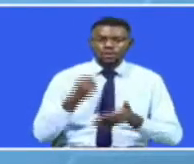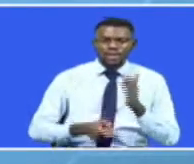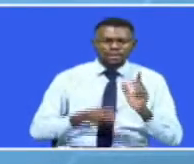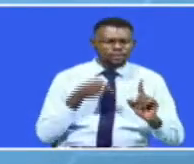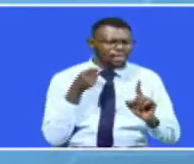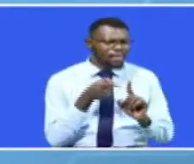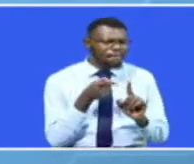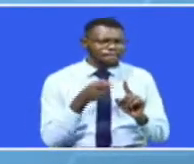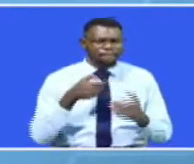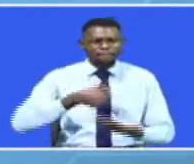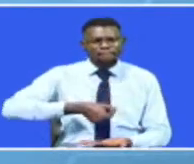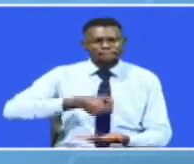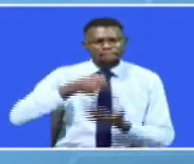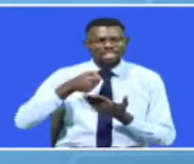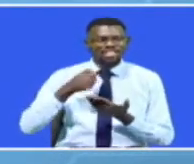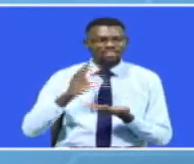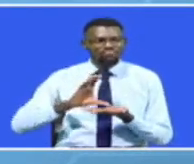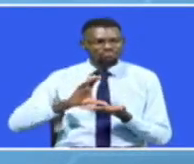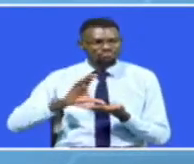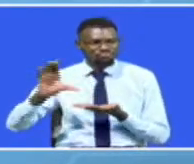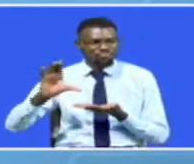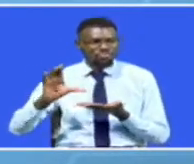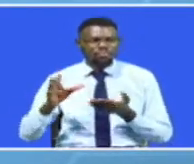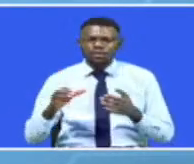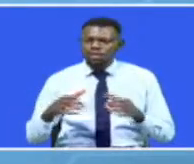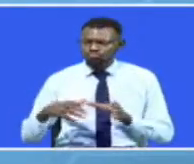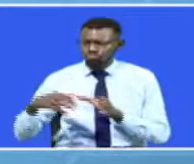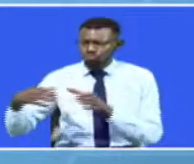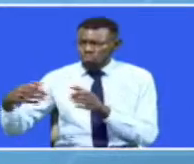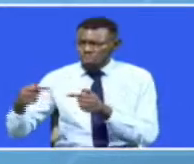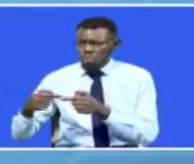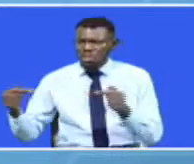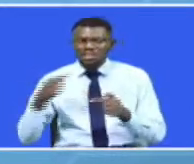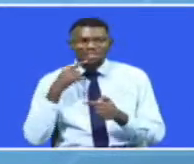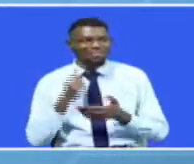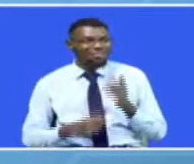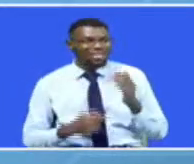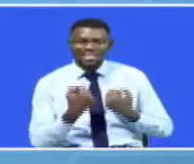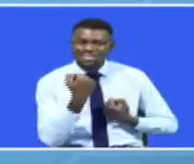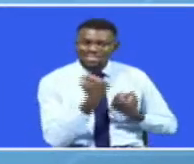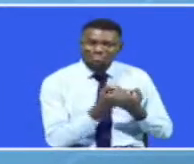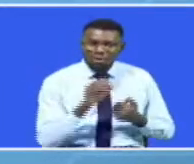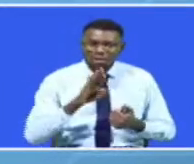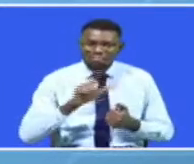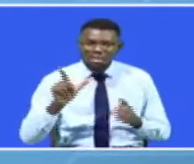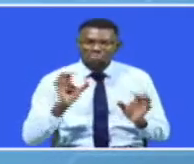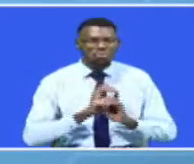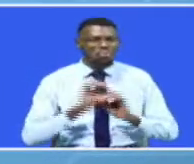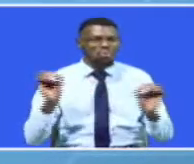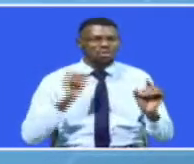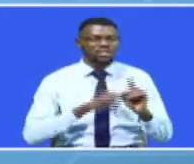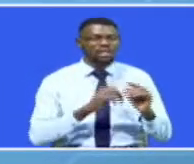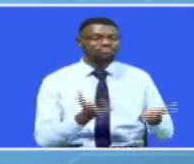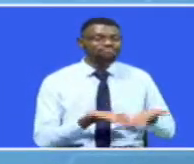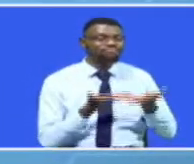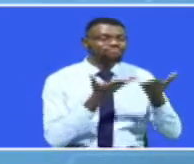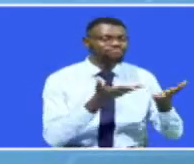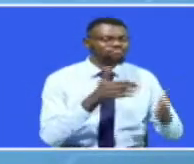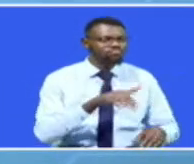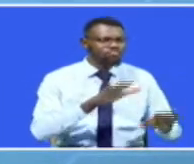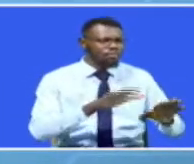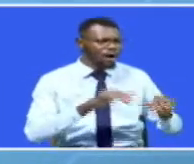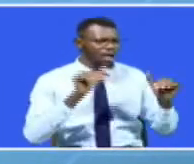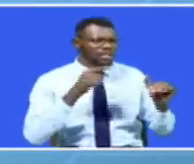finance the country's budget. This comes as those in the opposition vow to shoot down the bill once tabled in Parliament, terming it